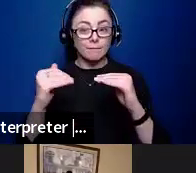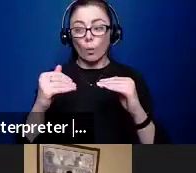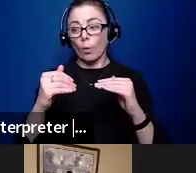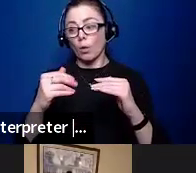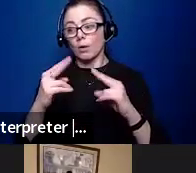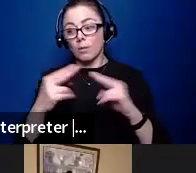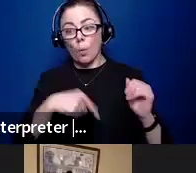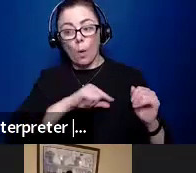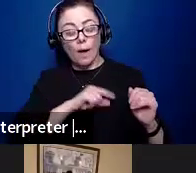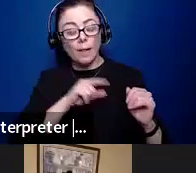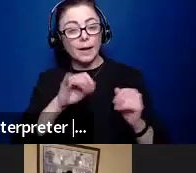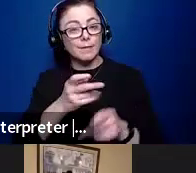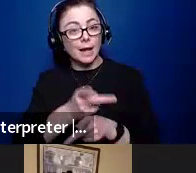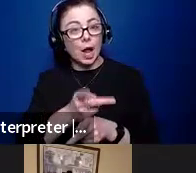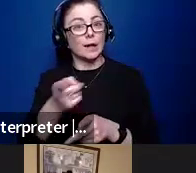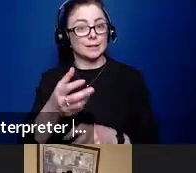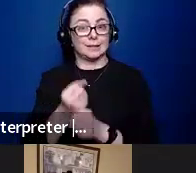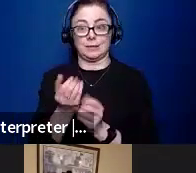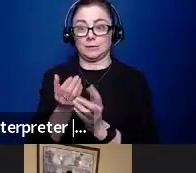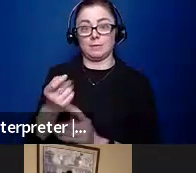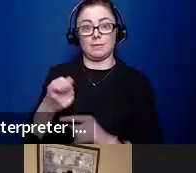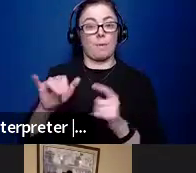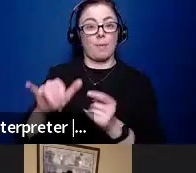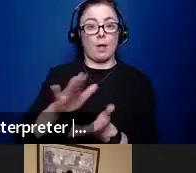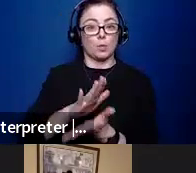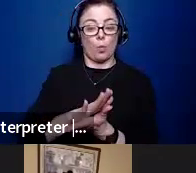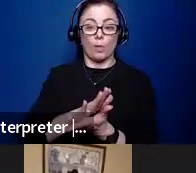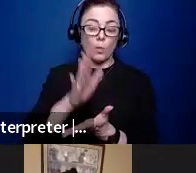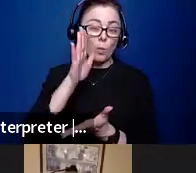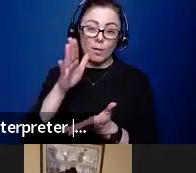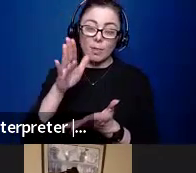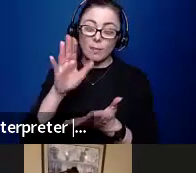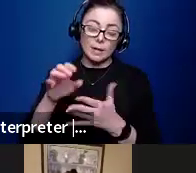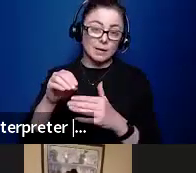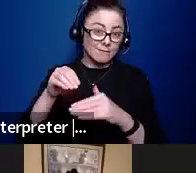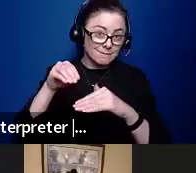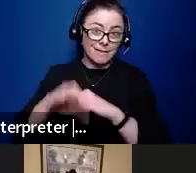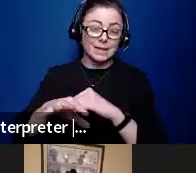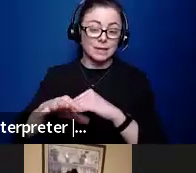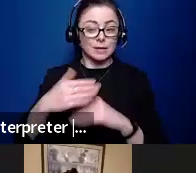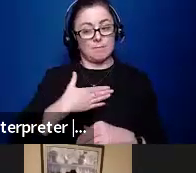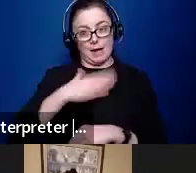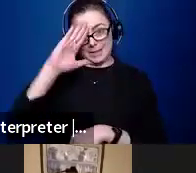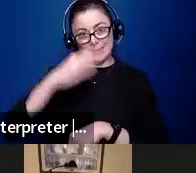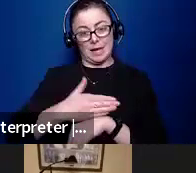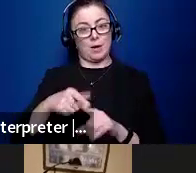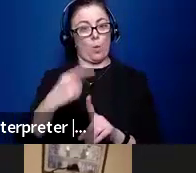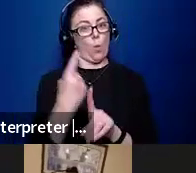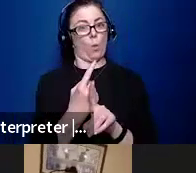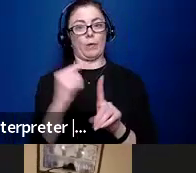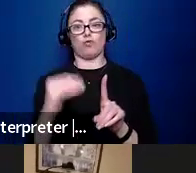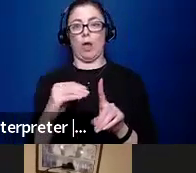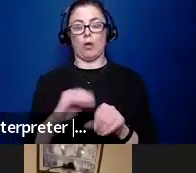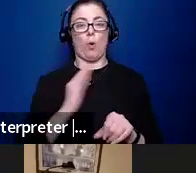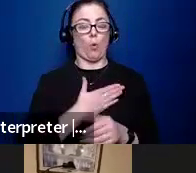get in the school is going to be greatly affected. My son is the only child in our school